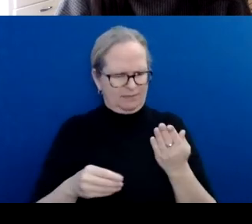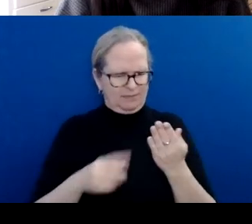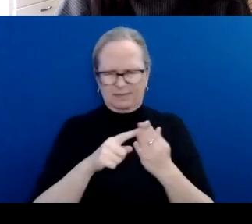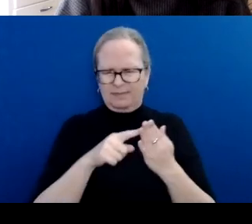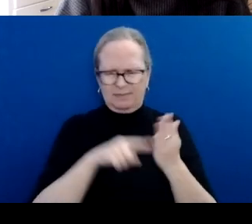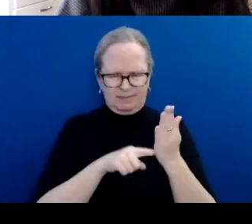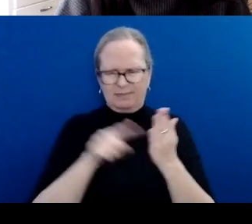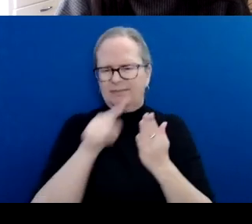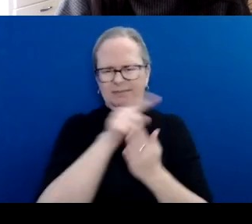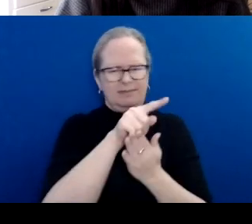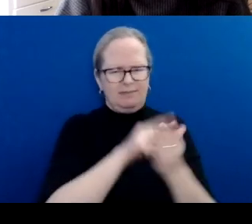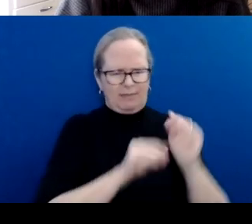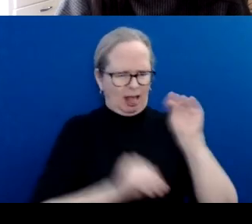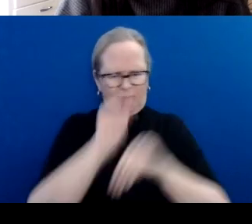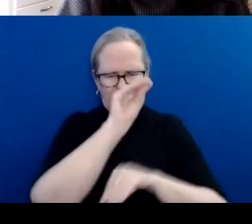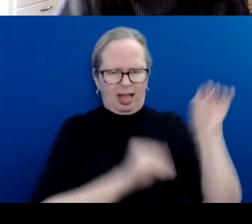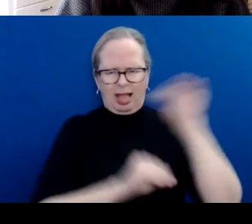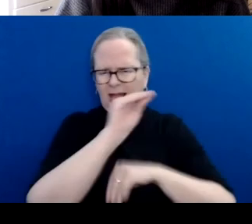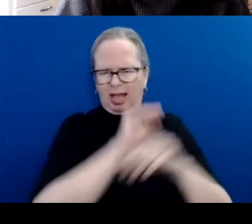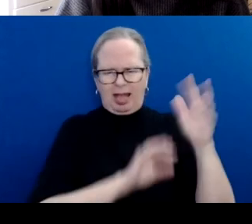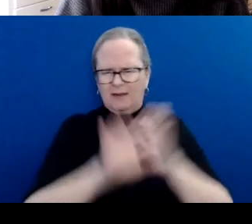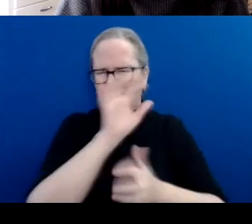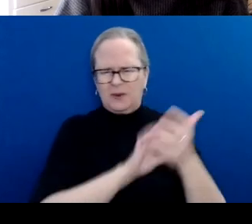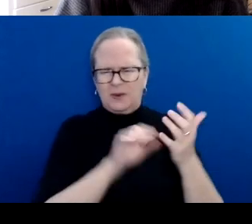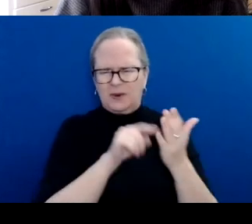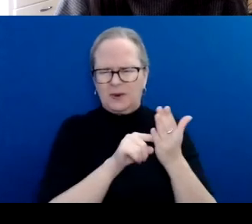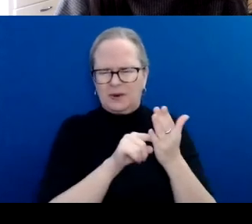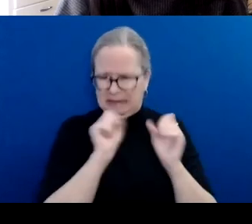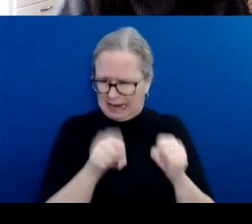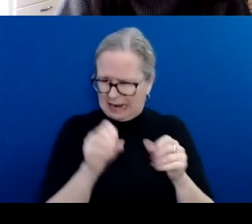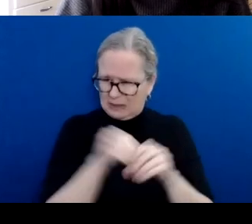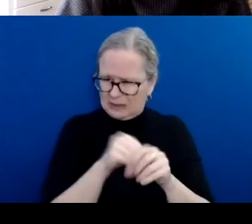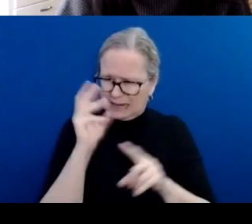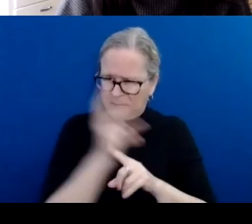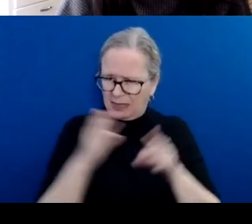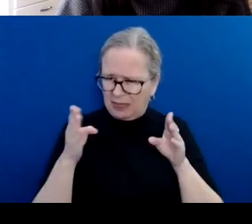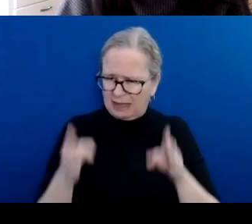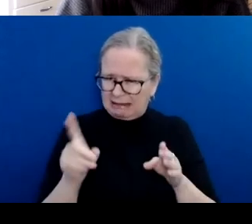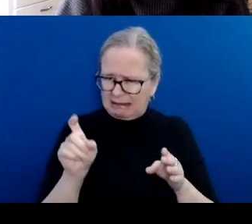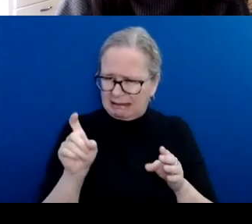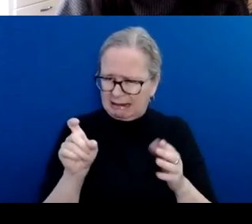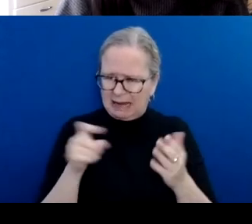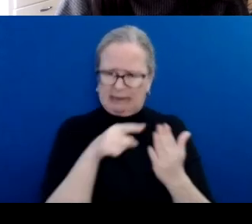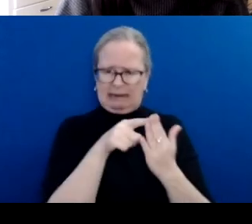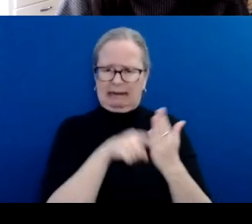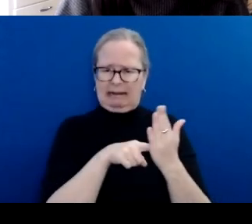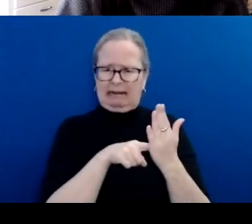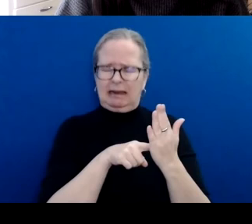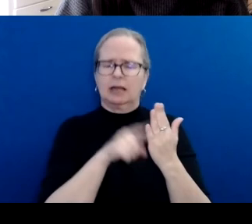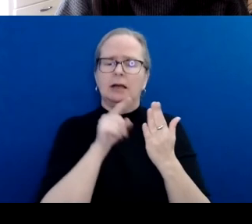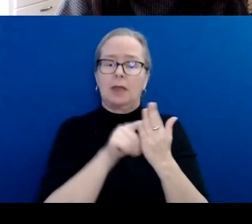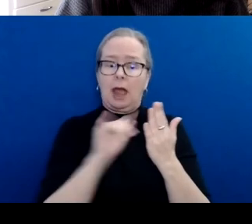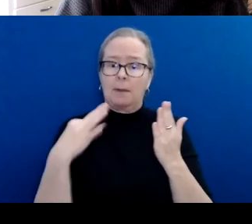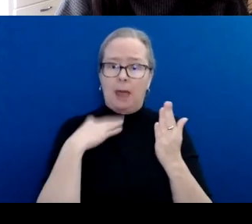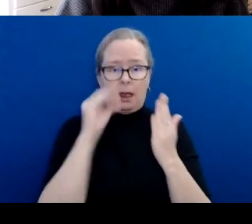Every part of your application should work together to tell the same story and paint an authentic and complete narrative